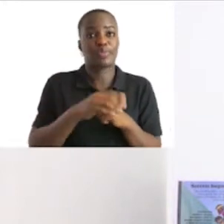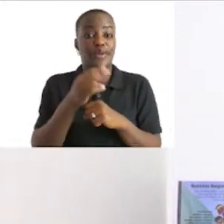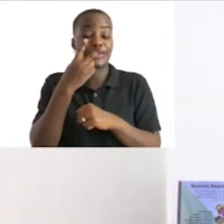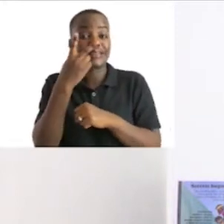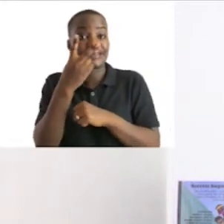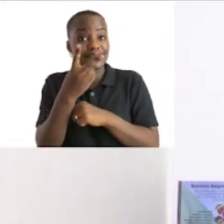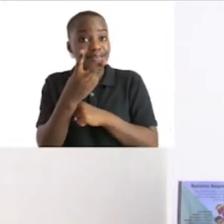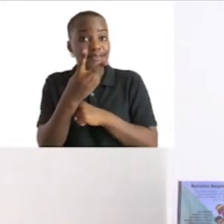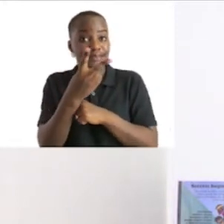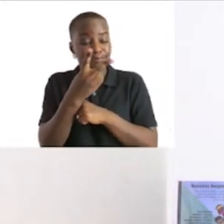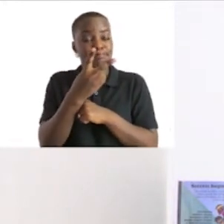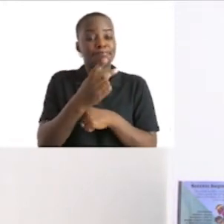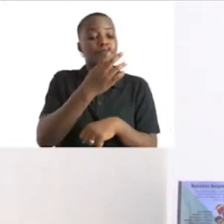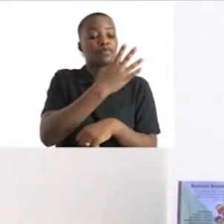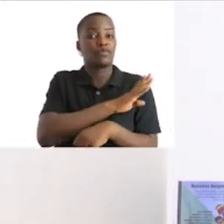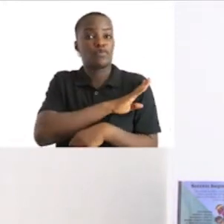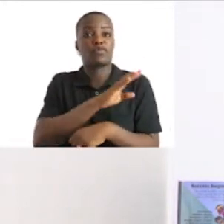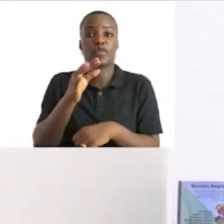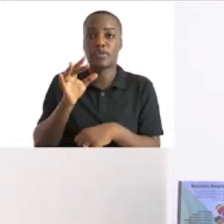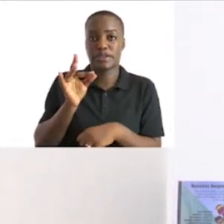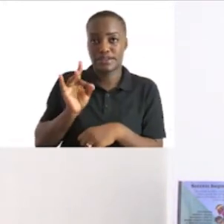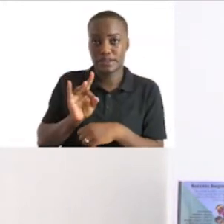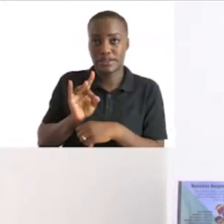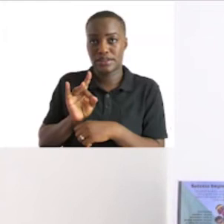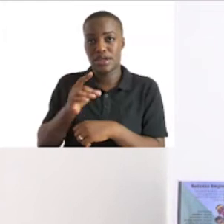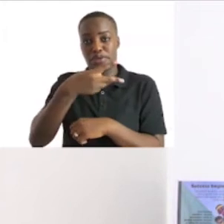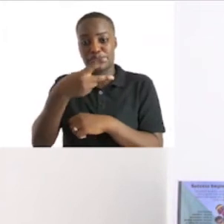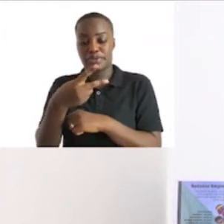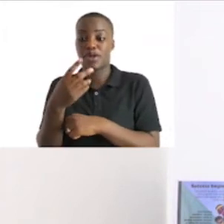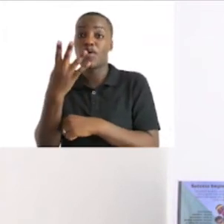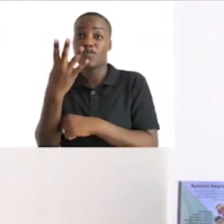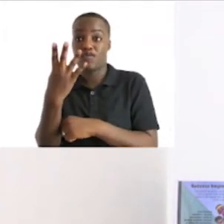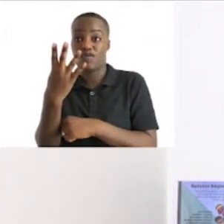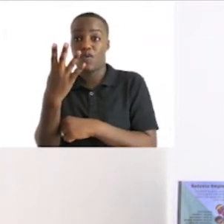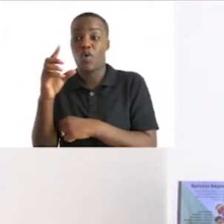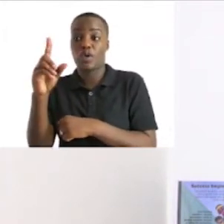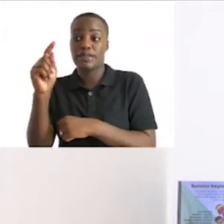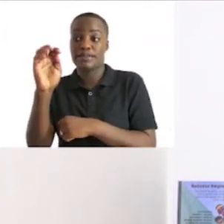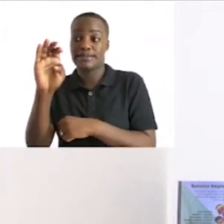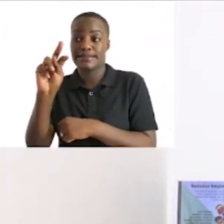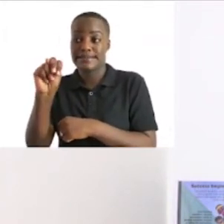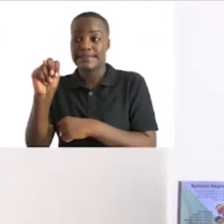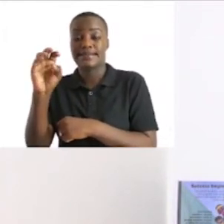48 is equal to 4 tens,